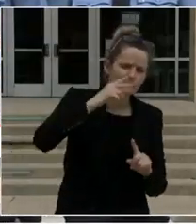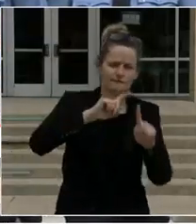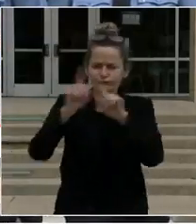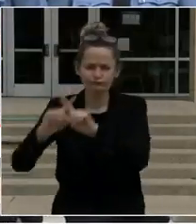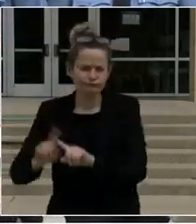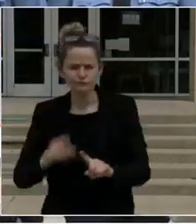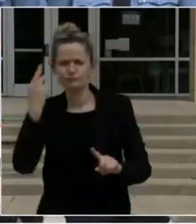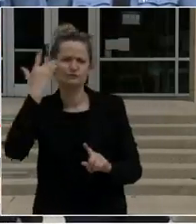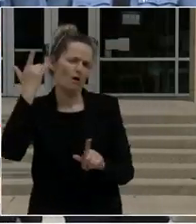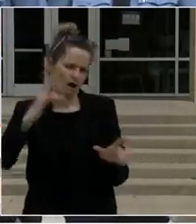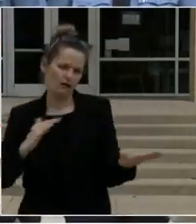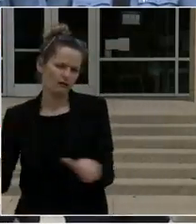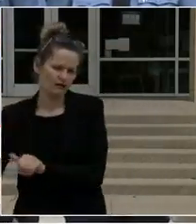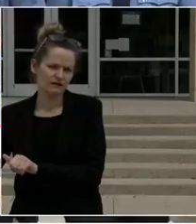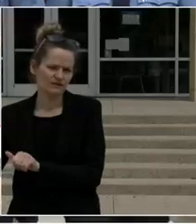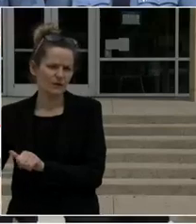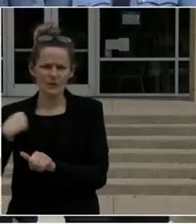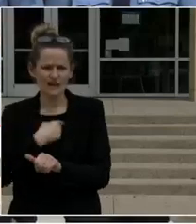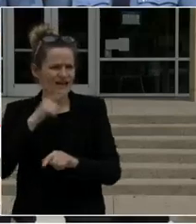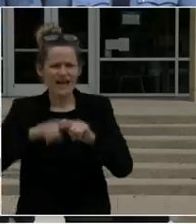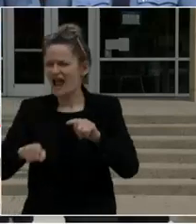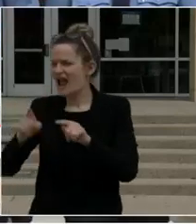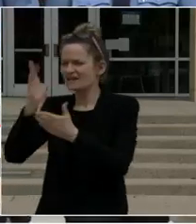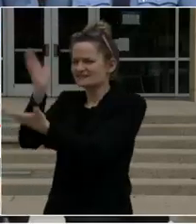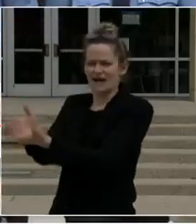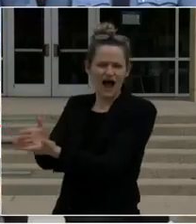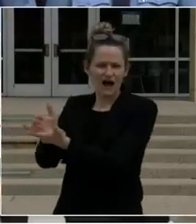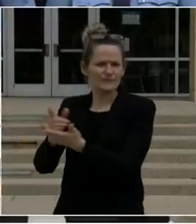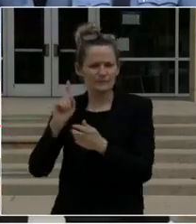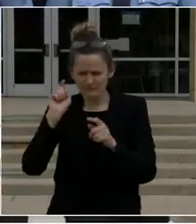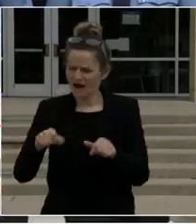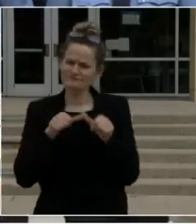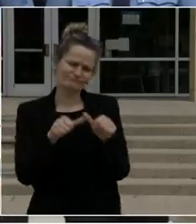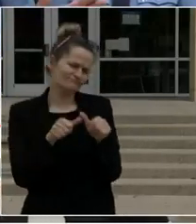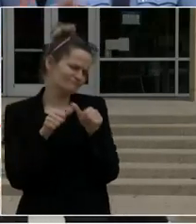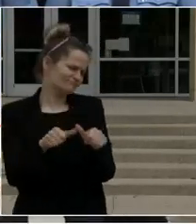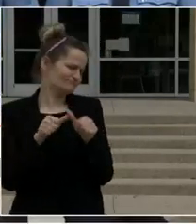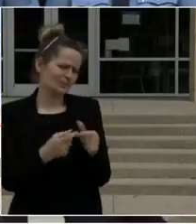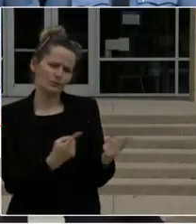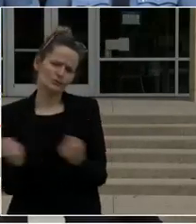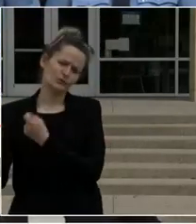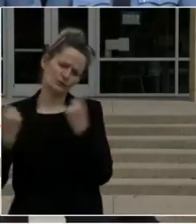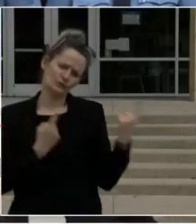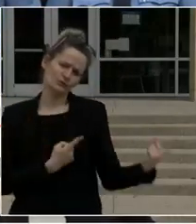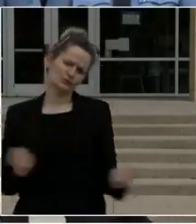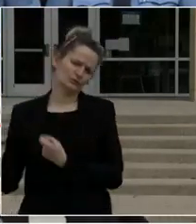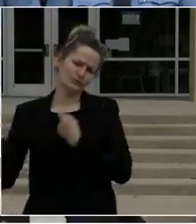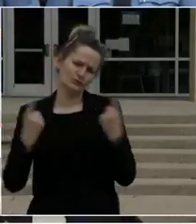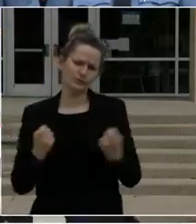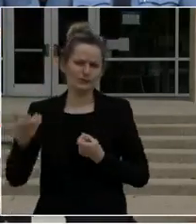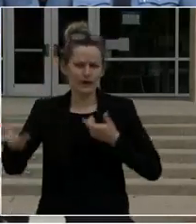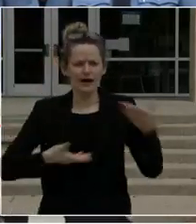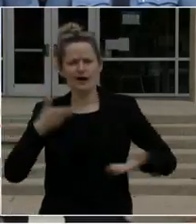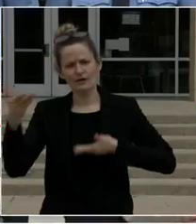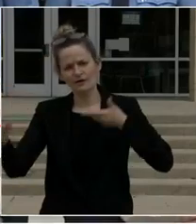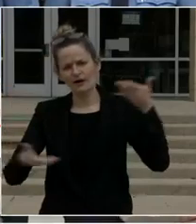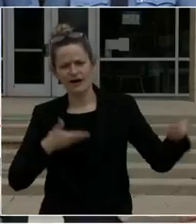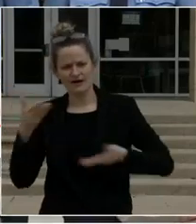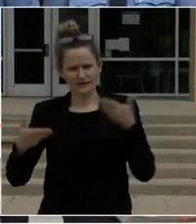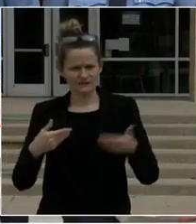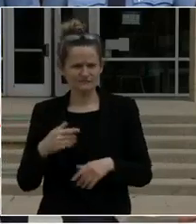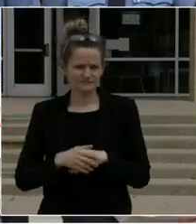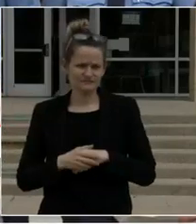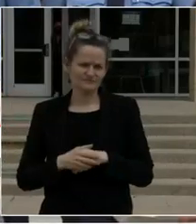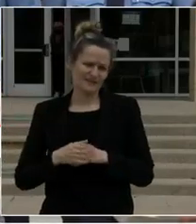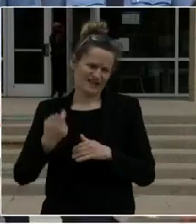is not something that just stops, right? So when we don't hire, as an example, like we find ourselves in this posture right now.